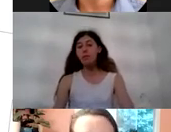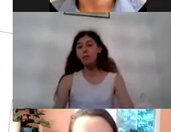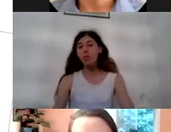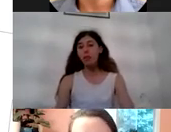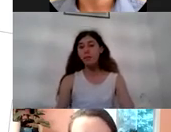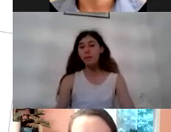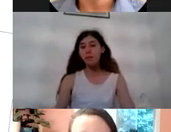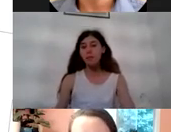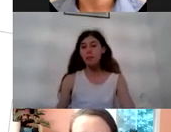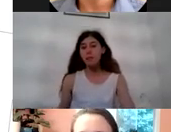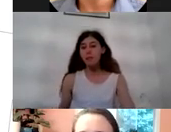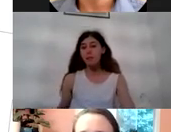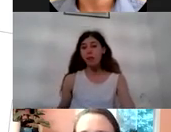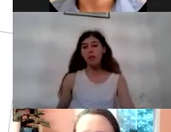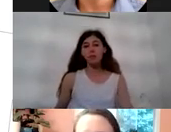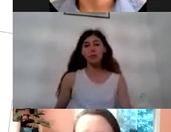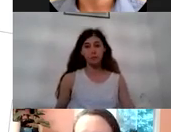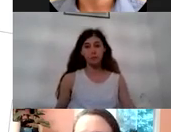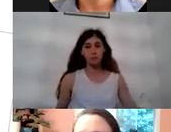following